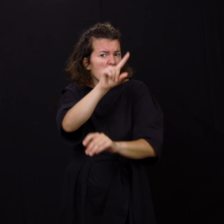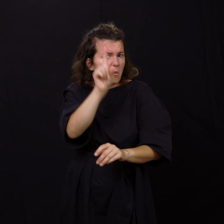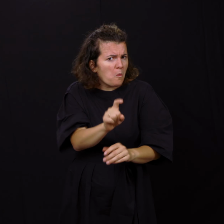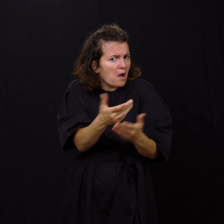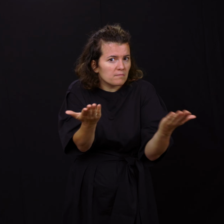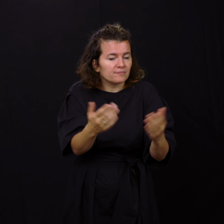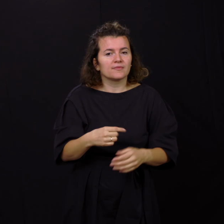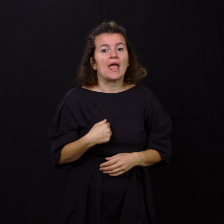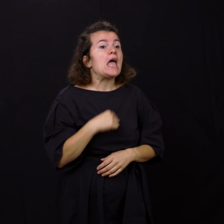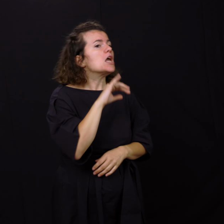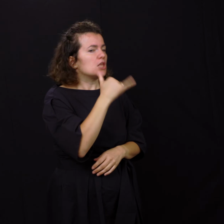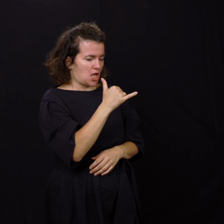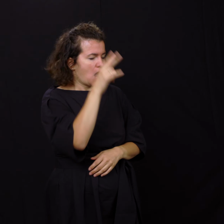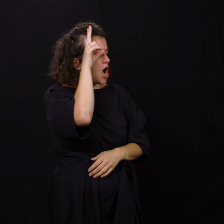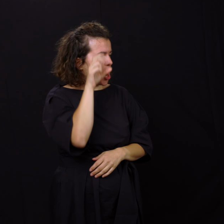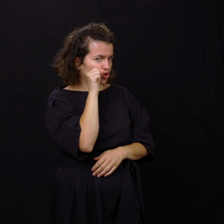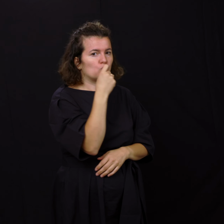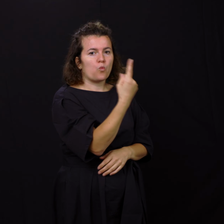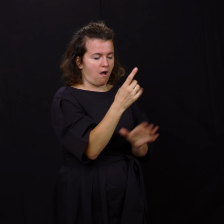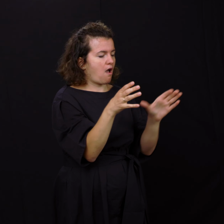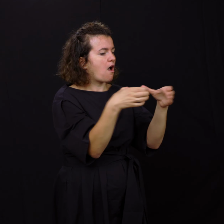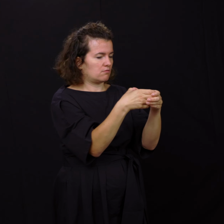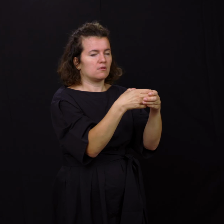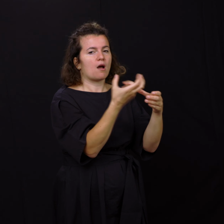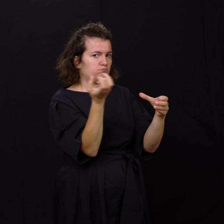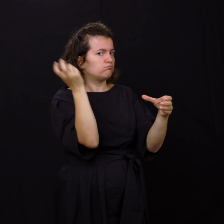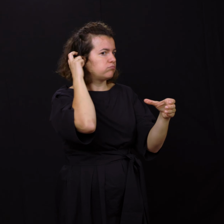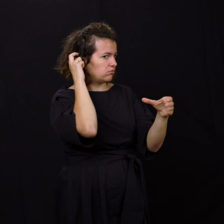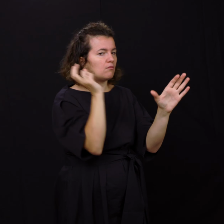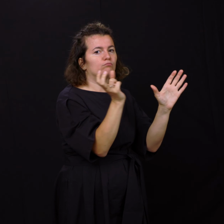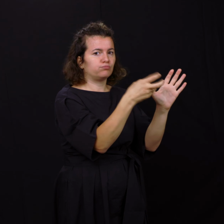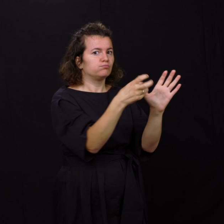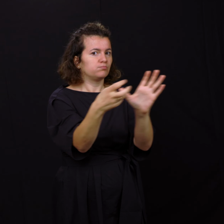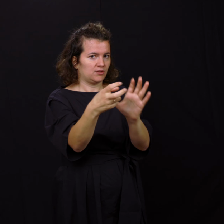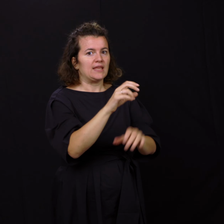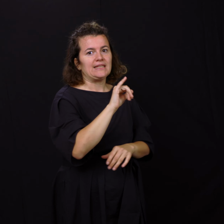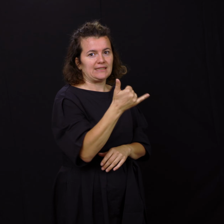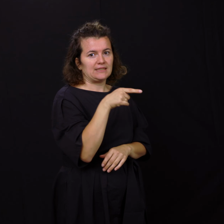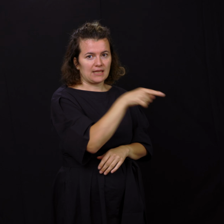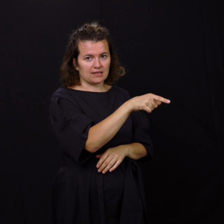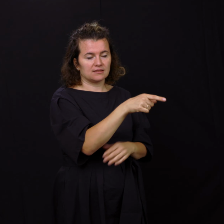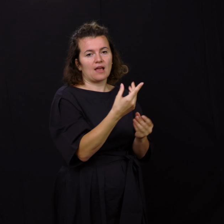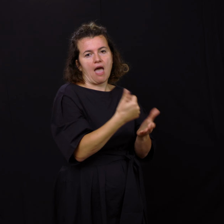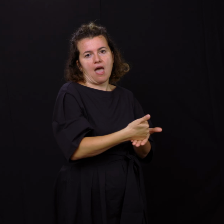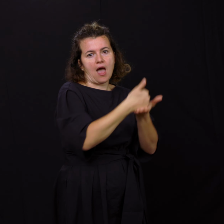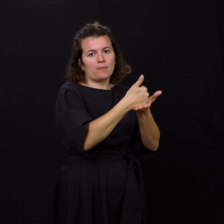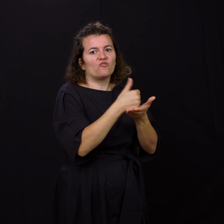syndrome type 1 because they will not have normal hearing and speech language development. In Usher type